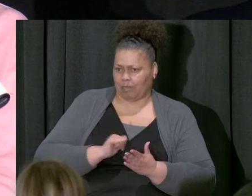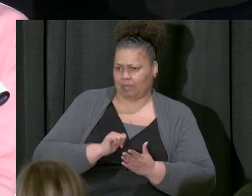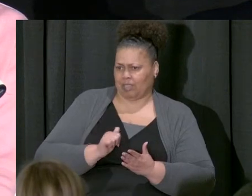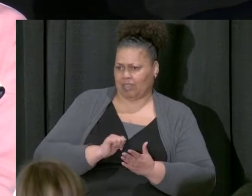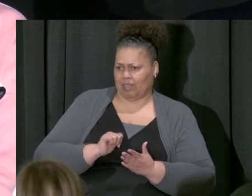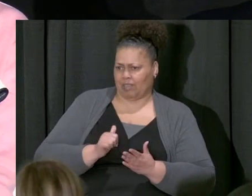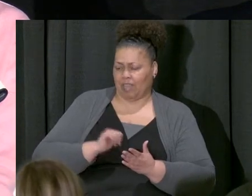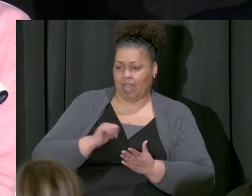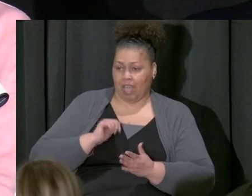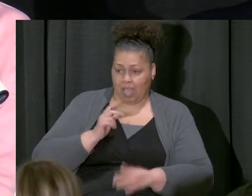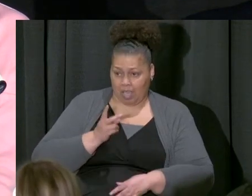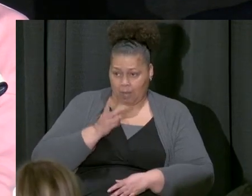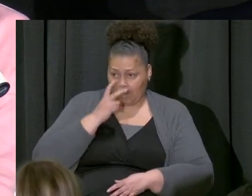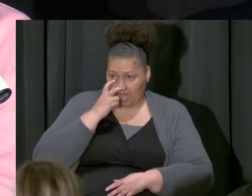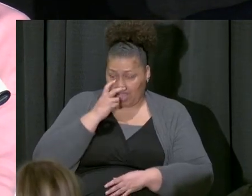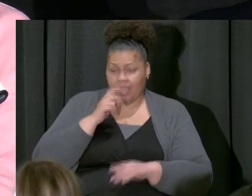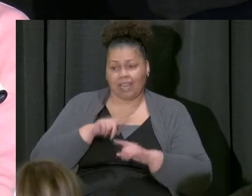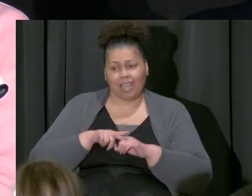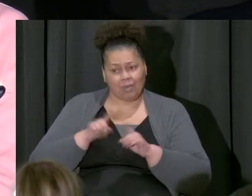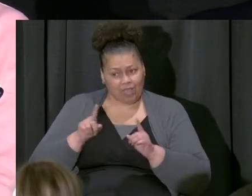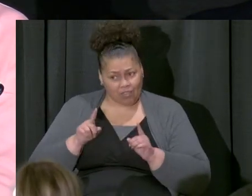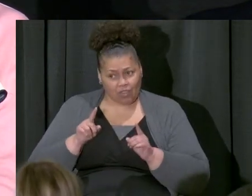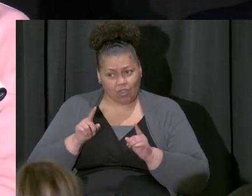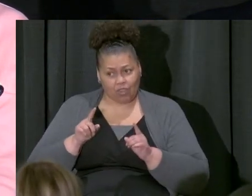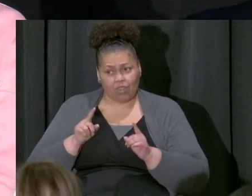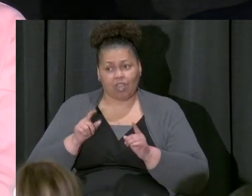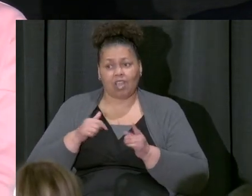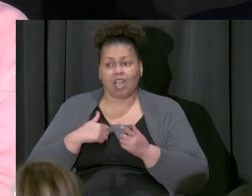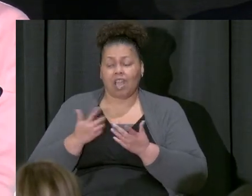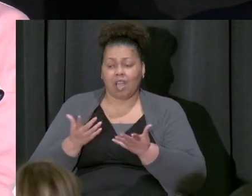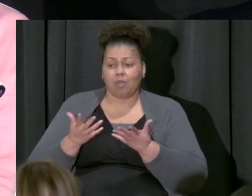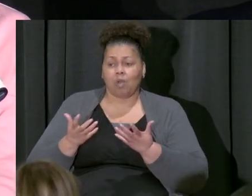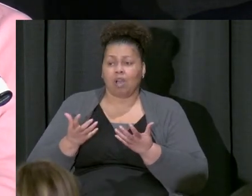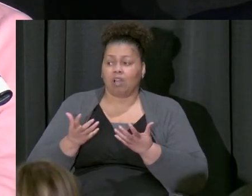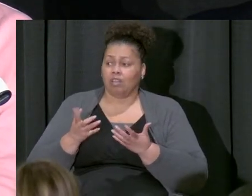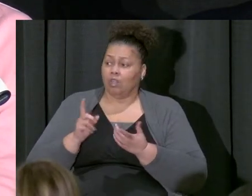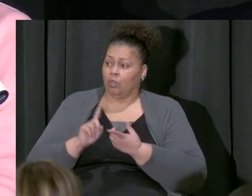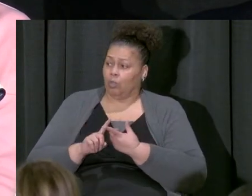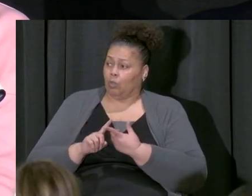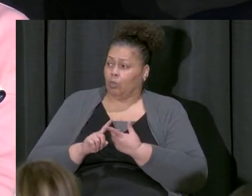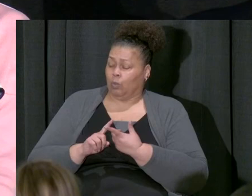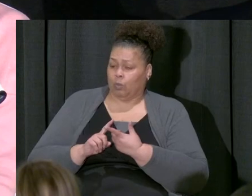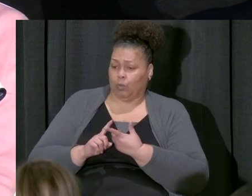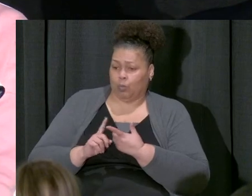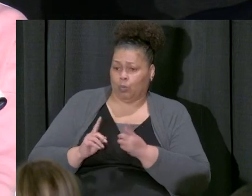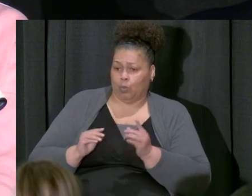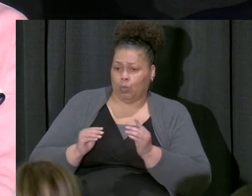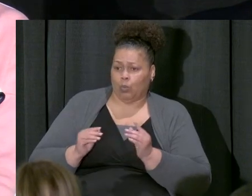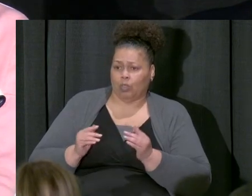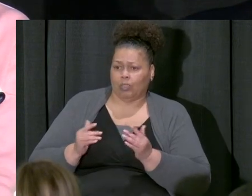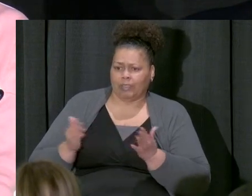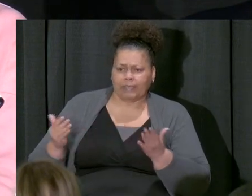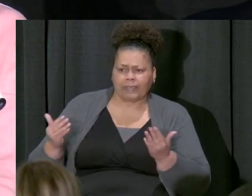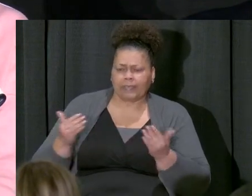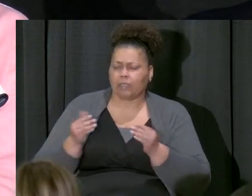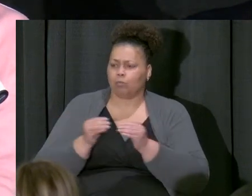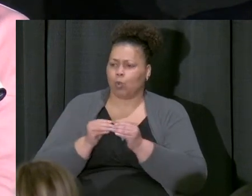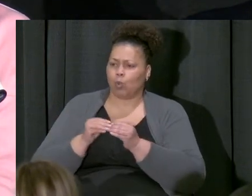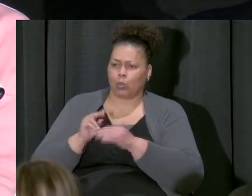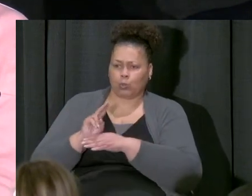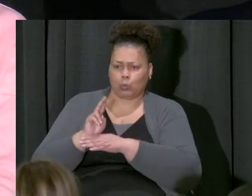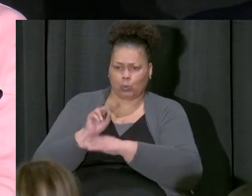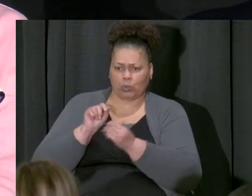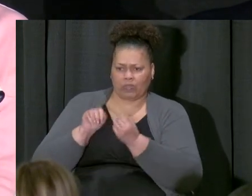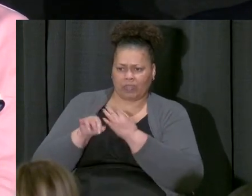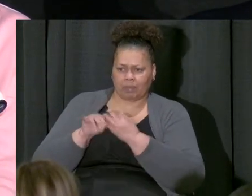I'm blind. However, I want to get more users' feedback. So I really